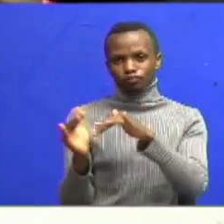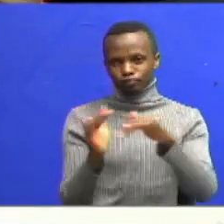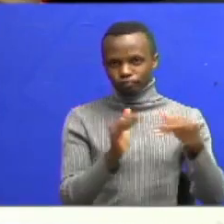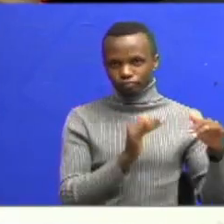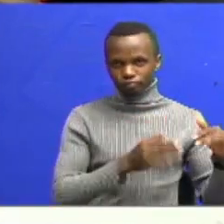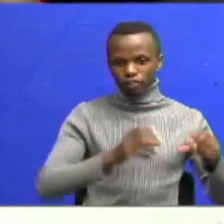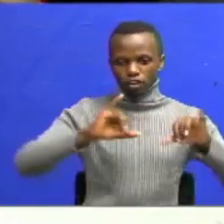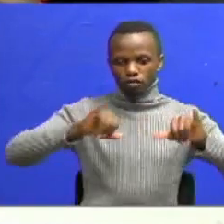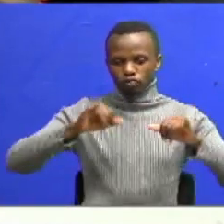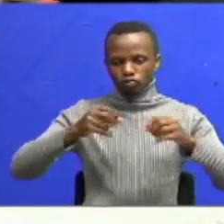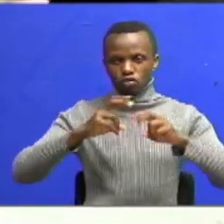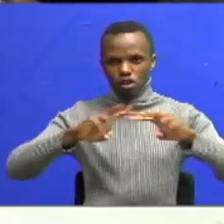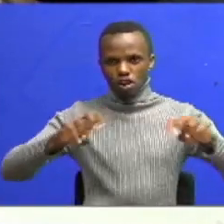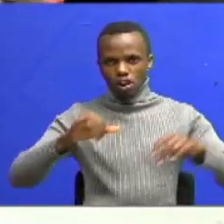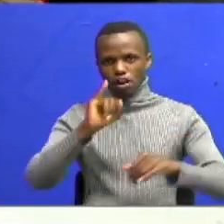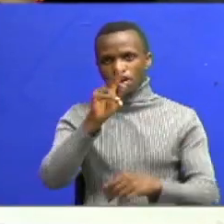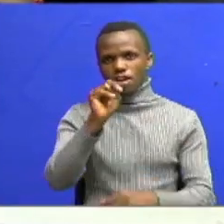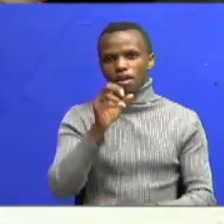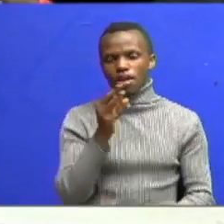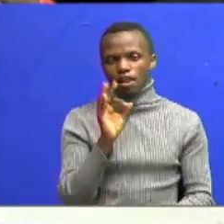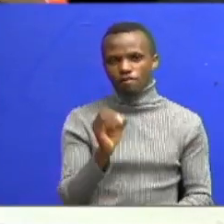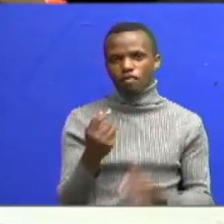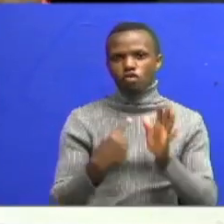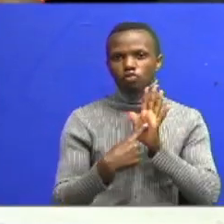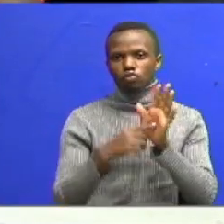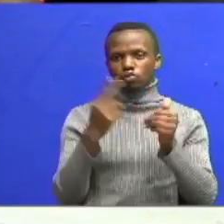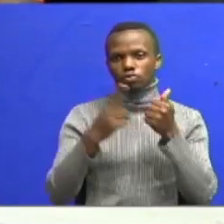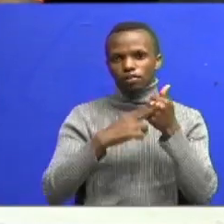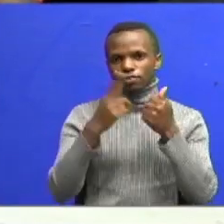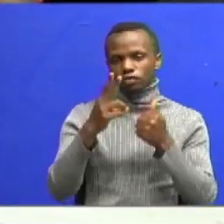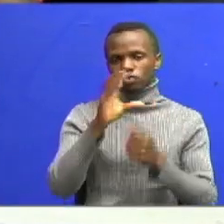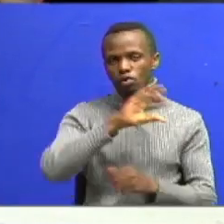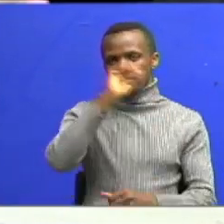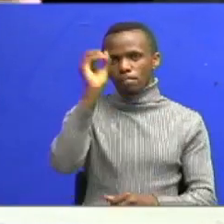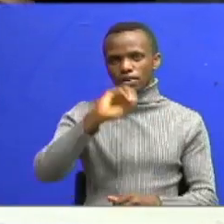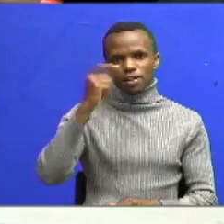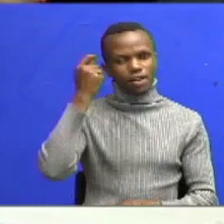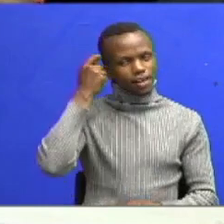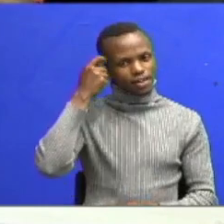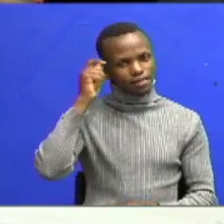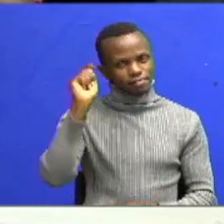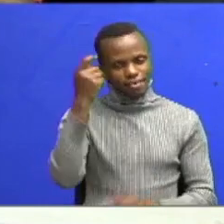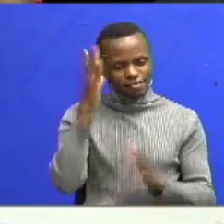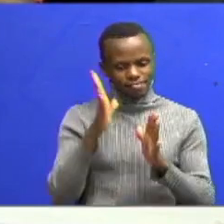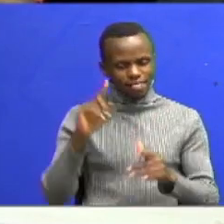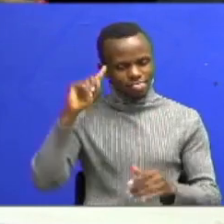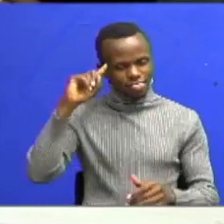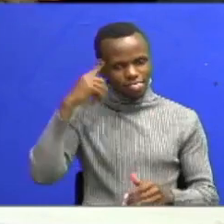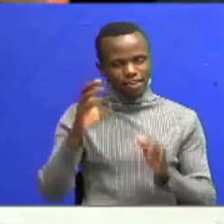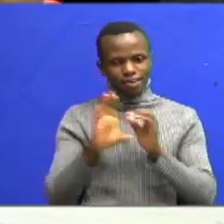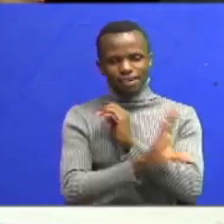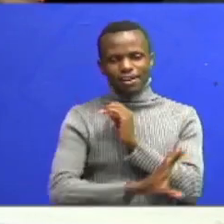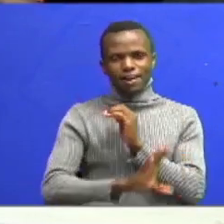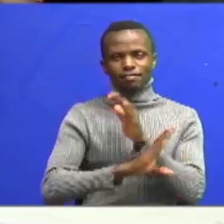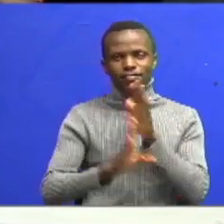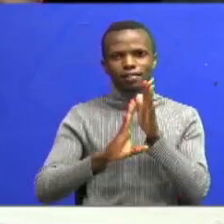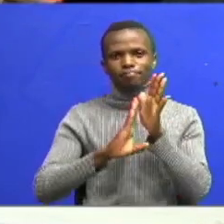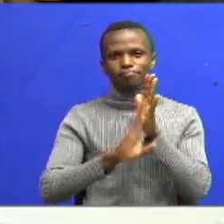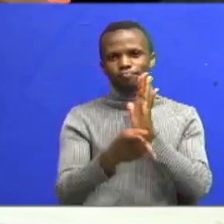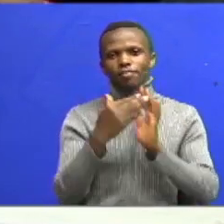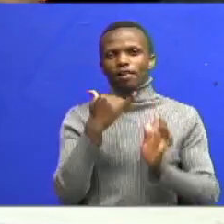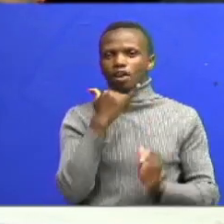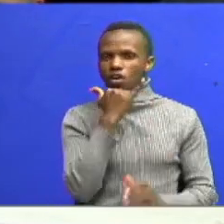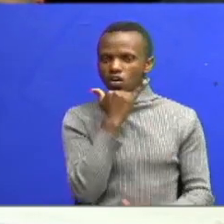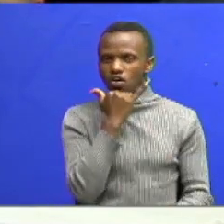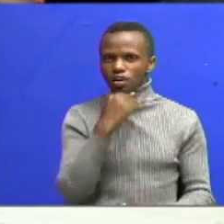New research by InfoTrack has indicated that 72% of Kenyans think that the country is headed in the wrong direction, with the